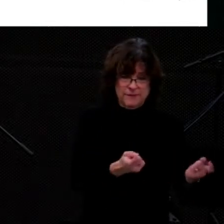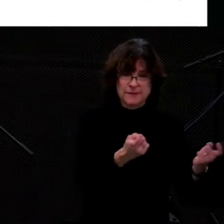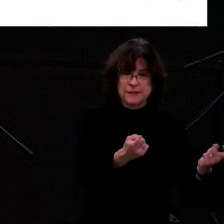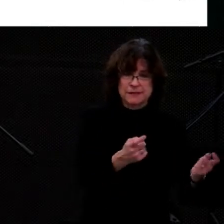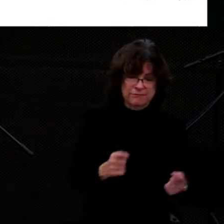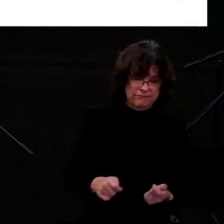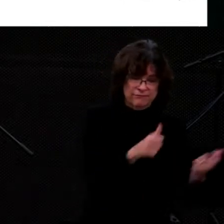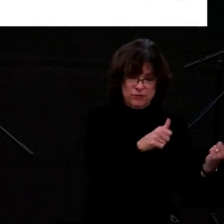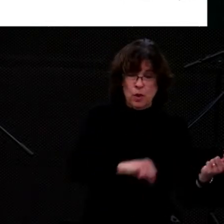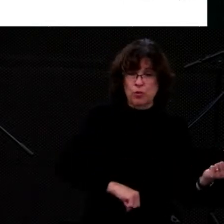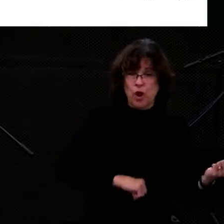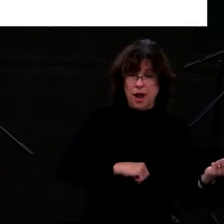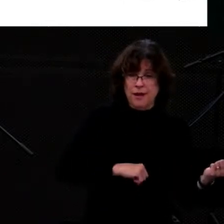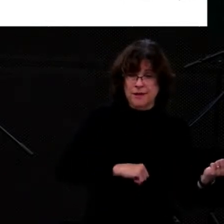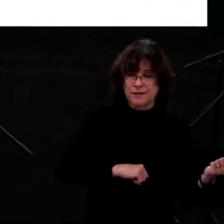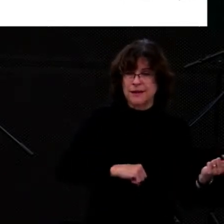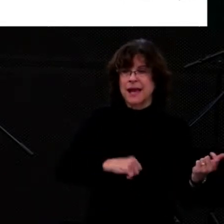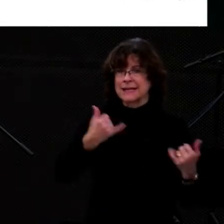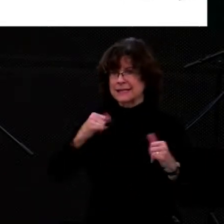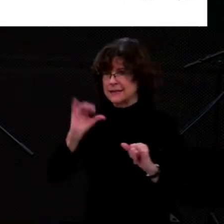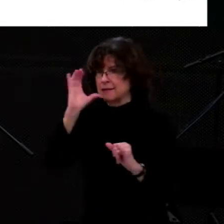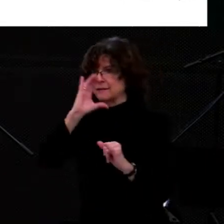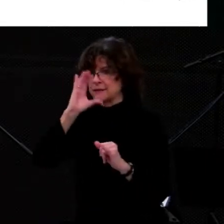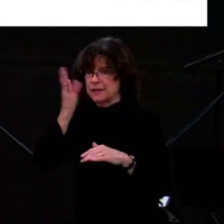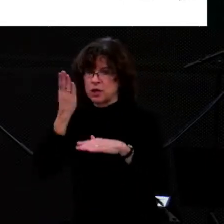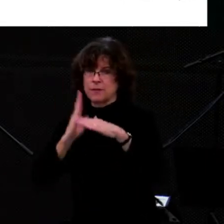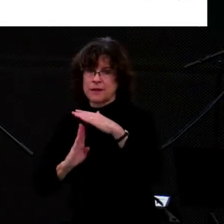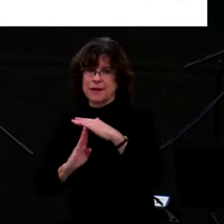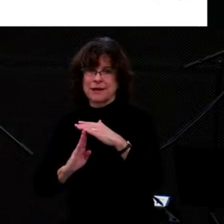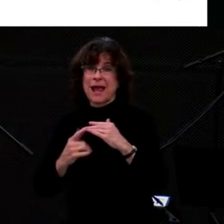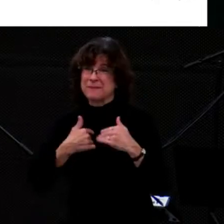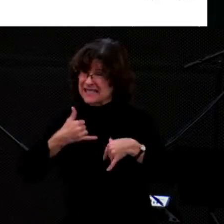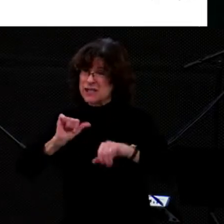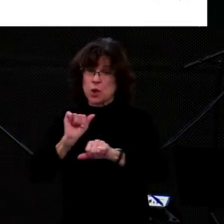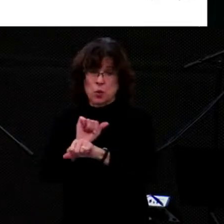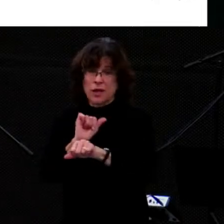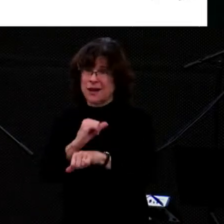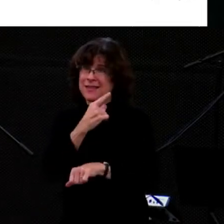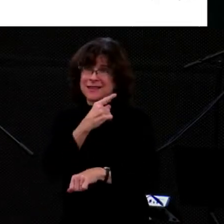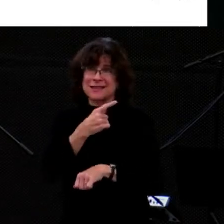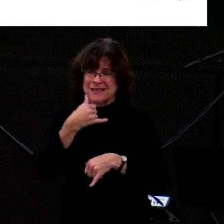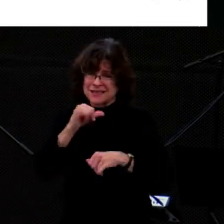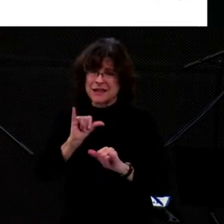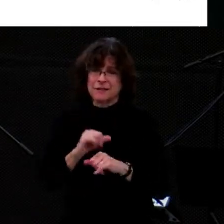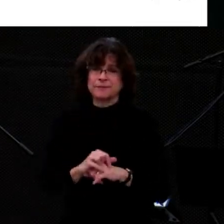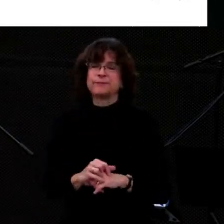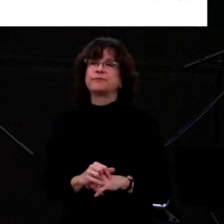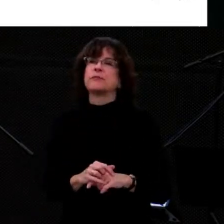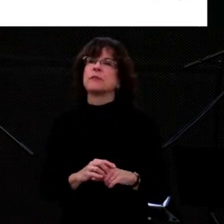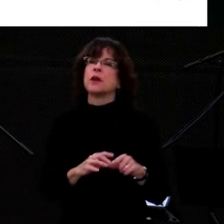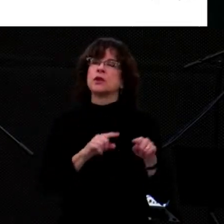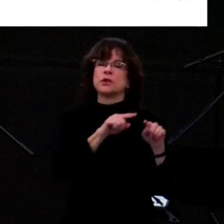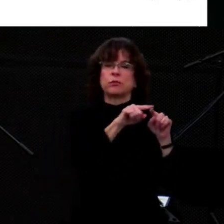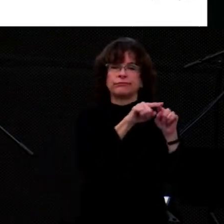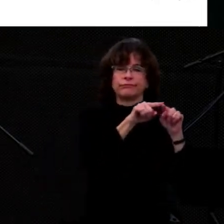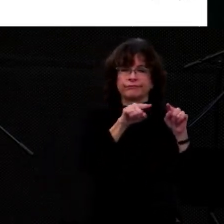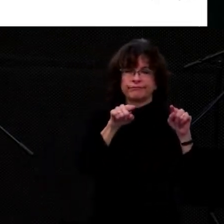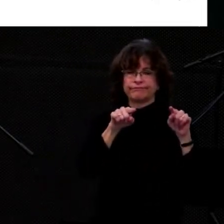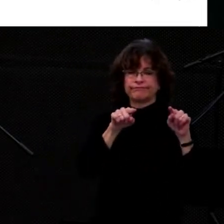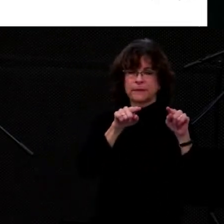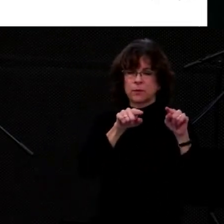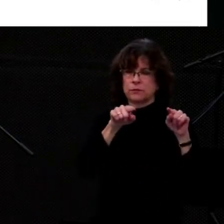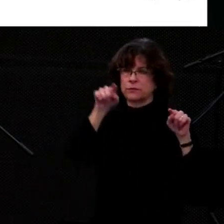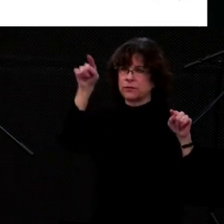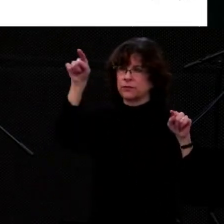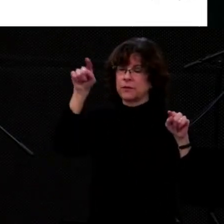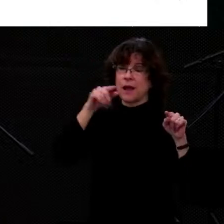Still working on that. Still don't see myself rightly. See, at some point in time, we become aware of a gap that exists between